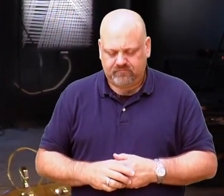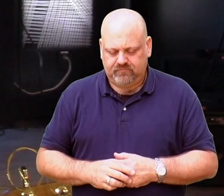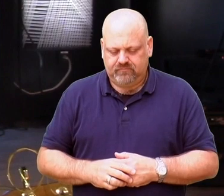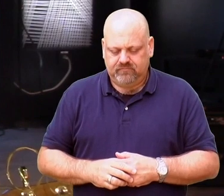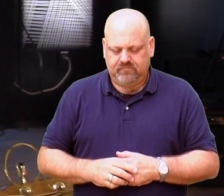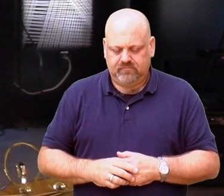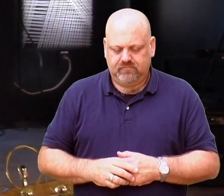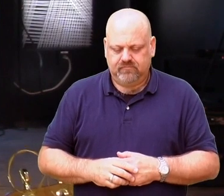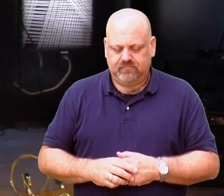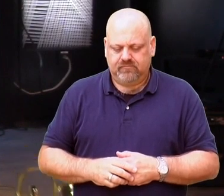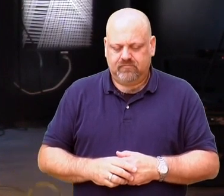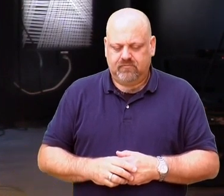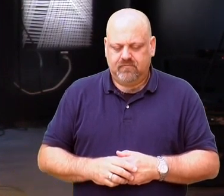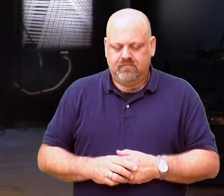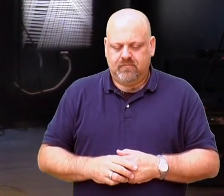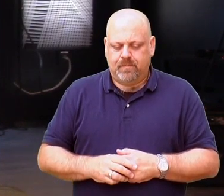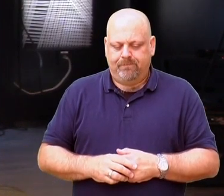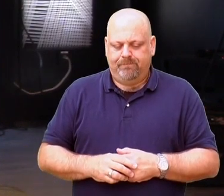Lord.